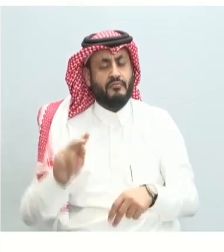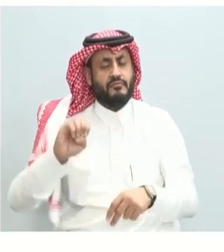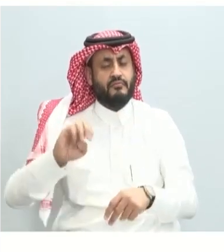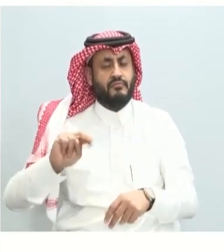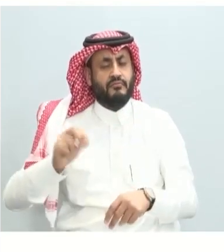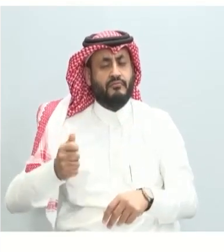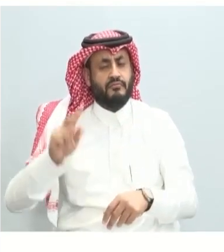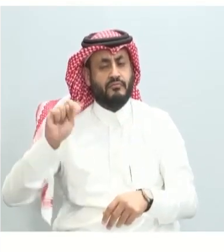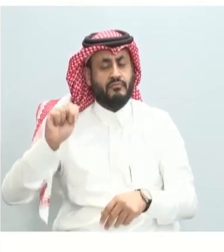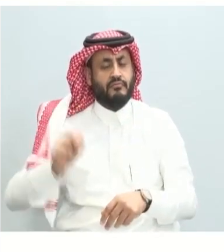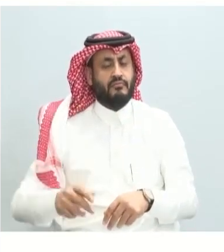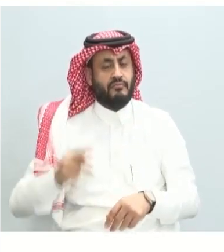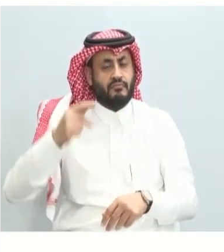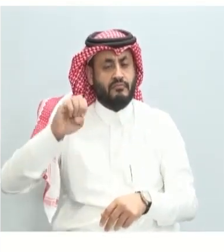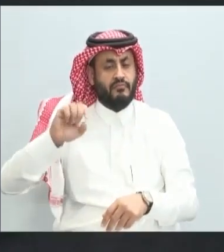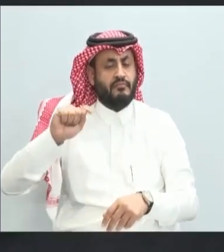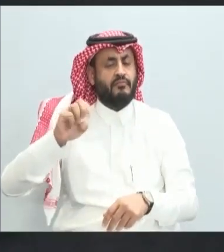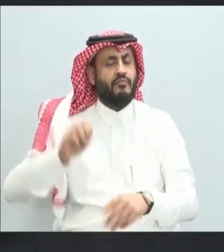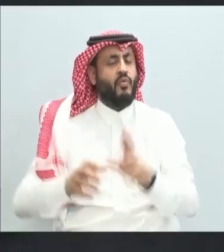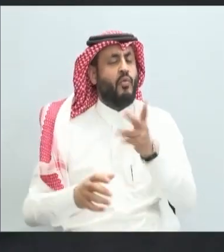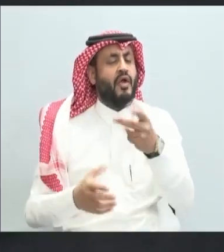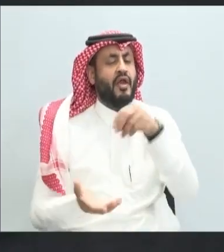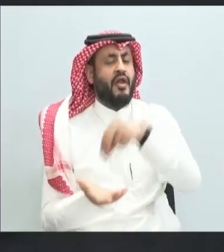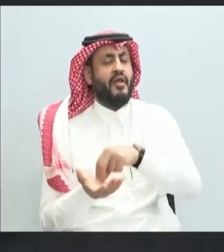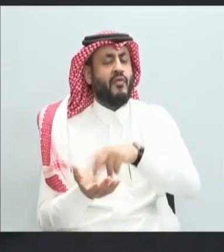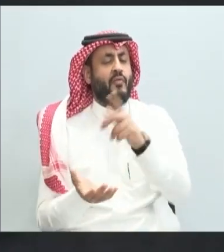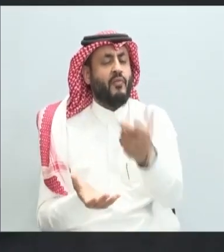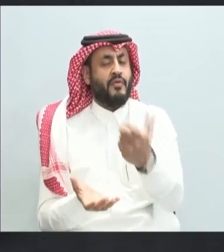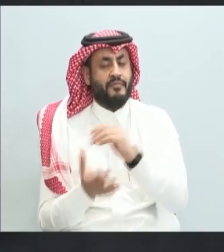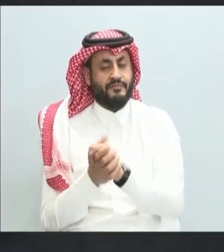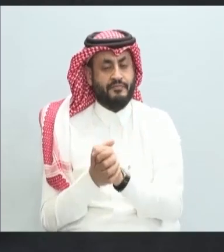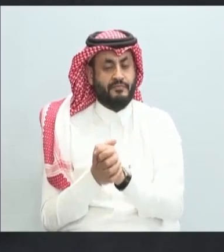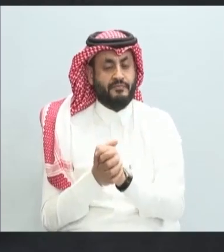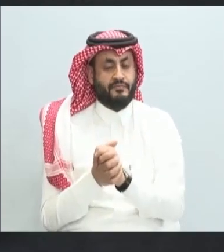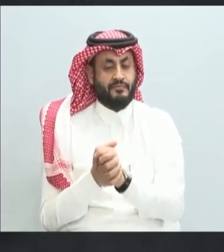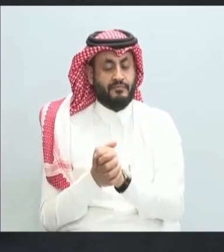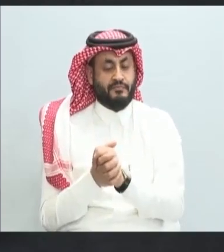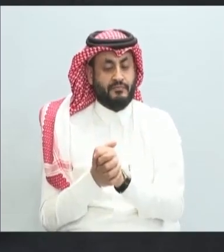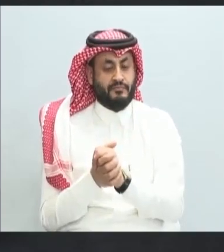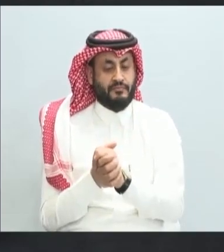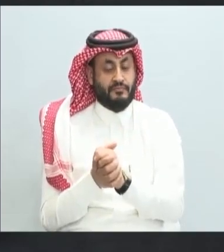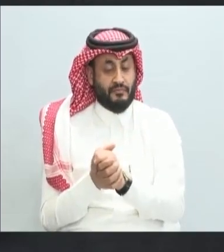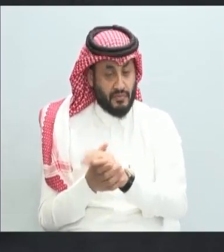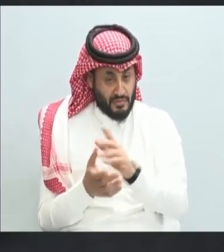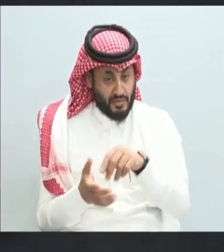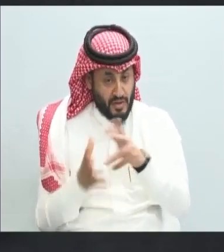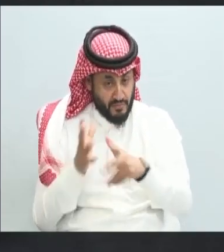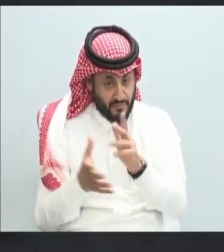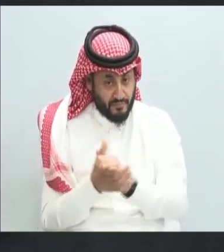where are Kenan and Pete? Where are they now? Well, did Kenan say, where are